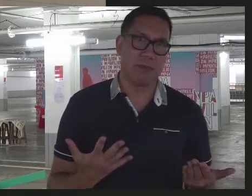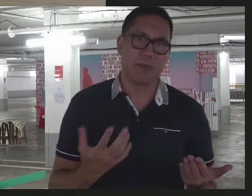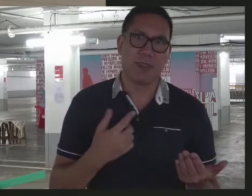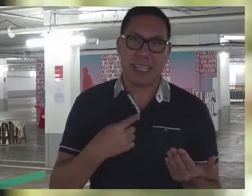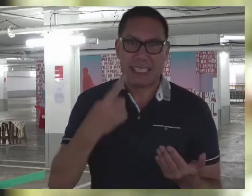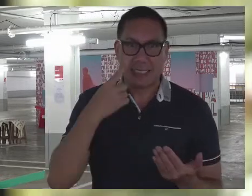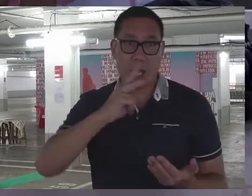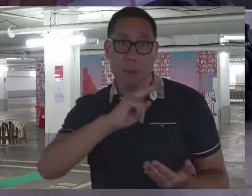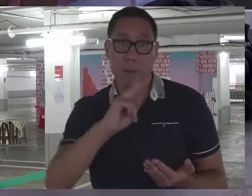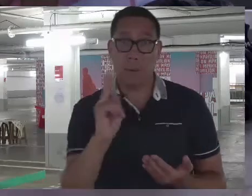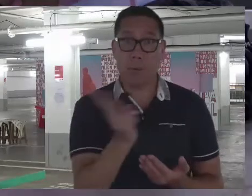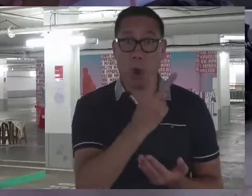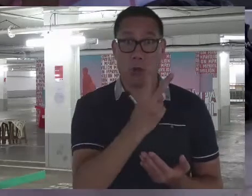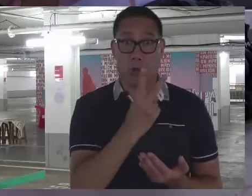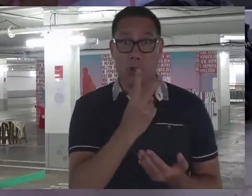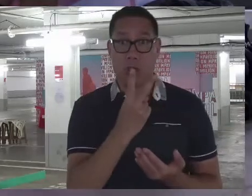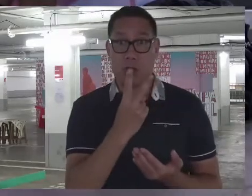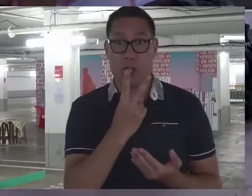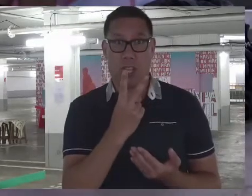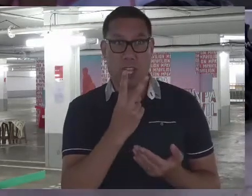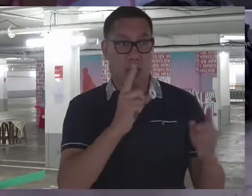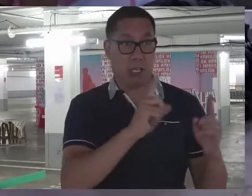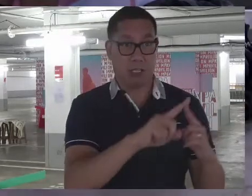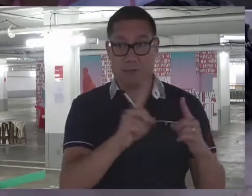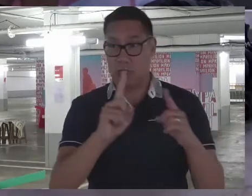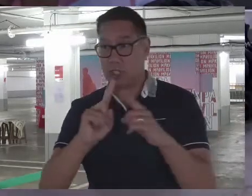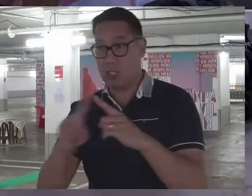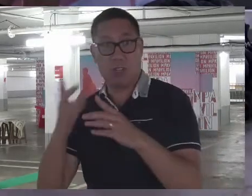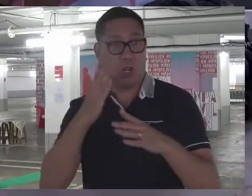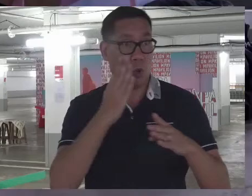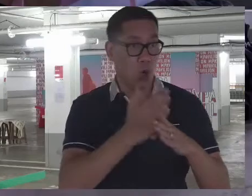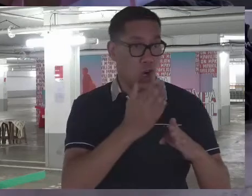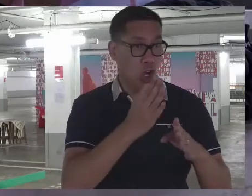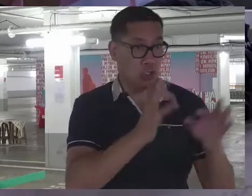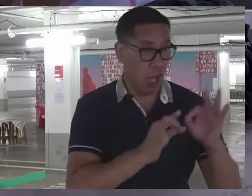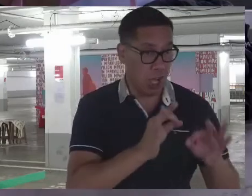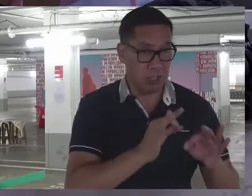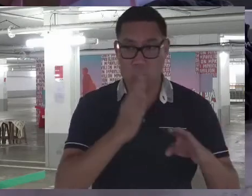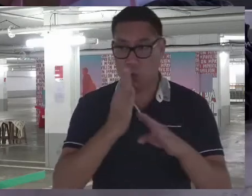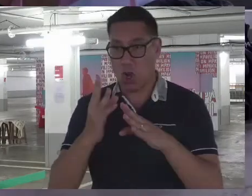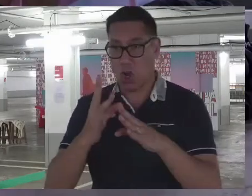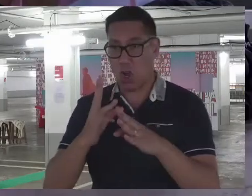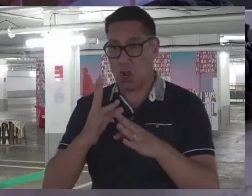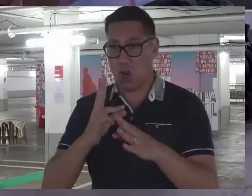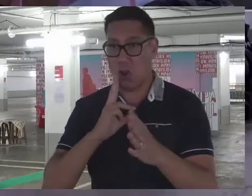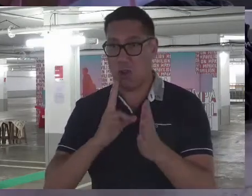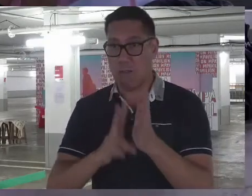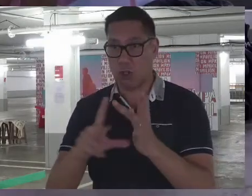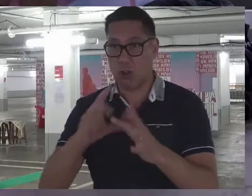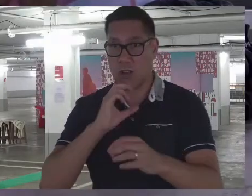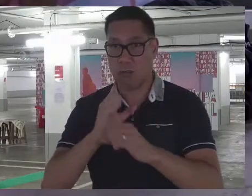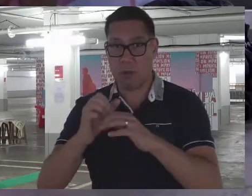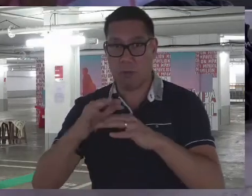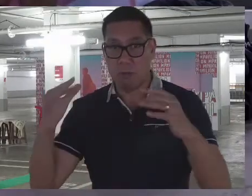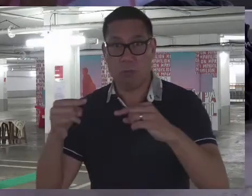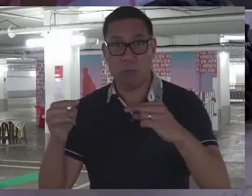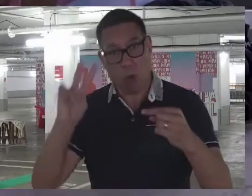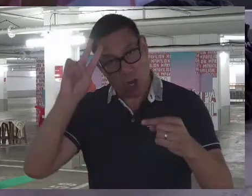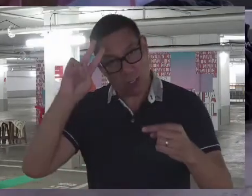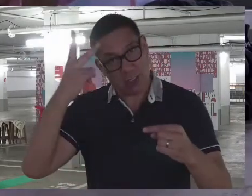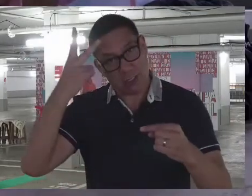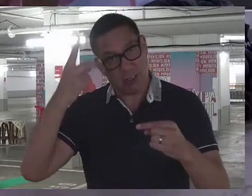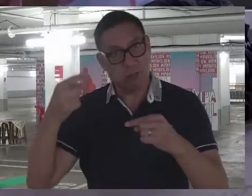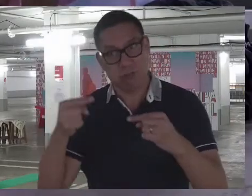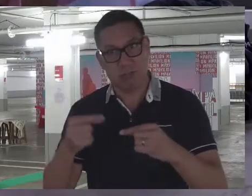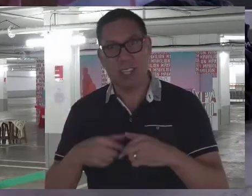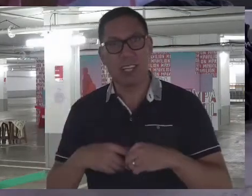see, both of you have been thrown into different spheres of science, politics, and everything that relates